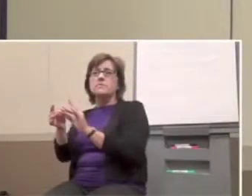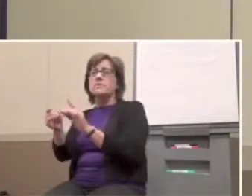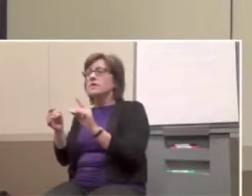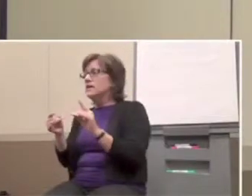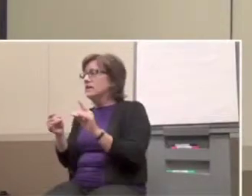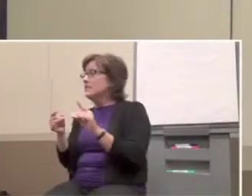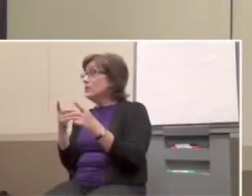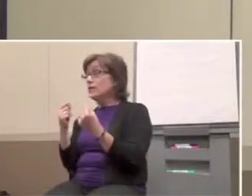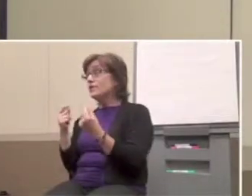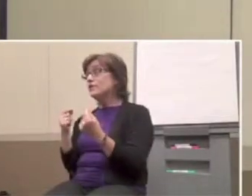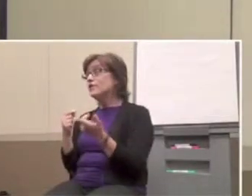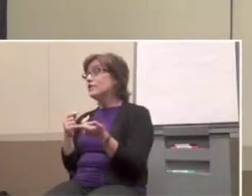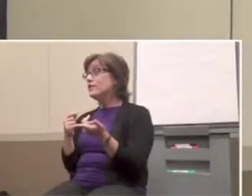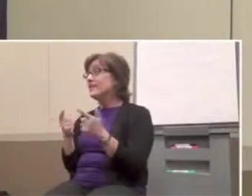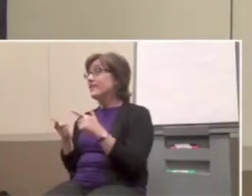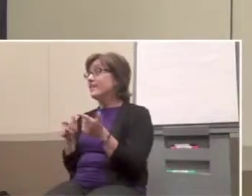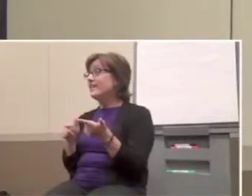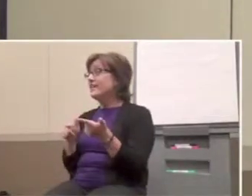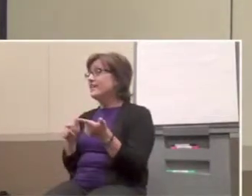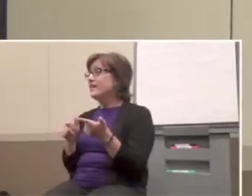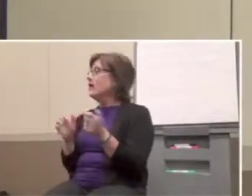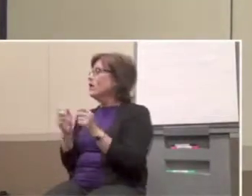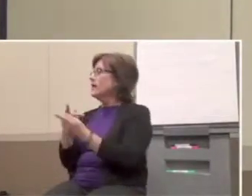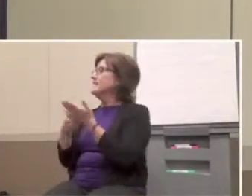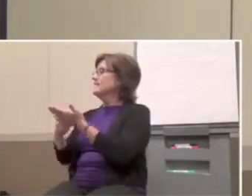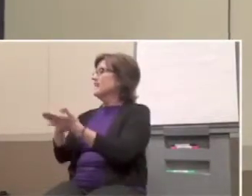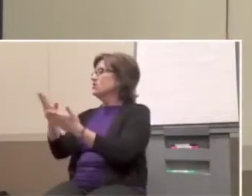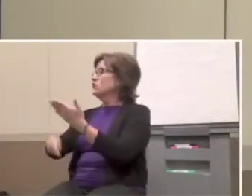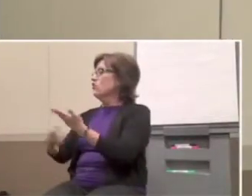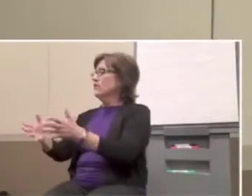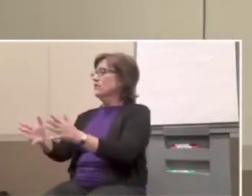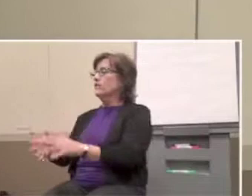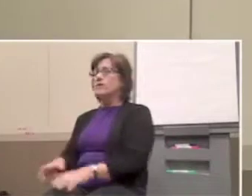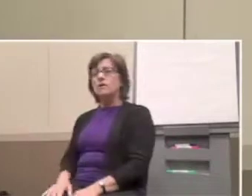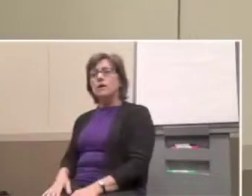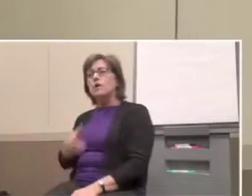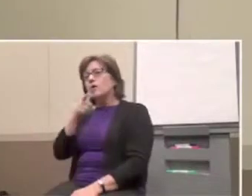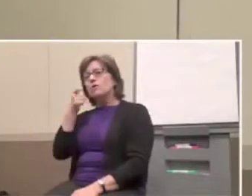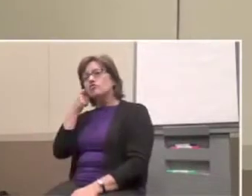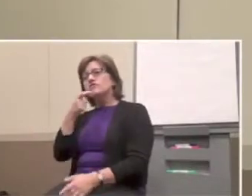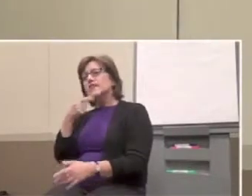do? Okay, discussion closed. Who just had the last word?